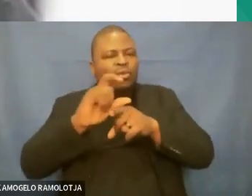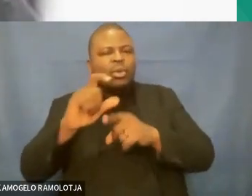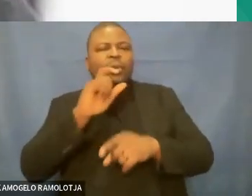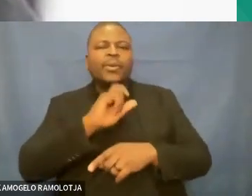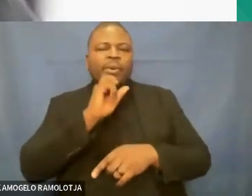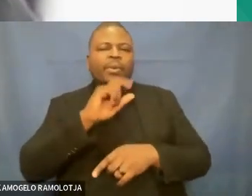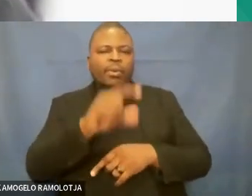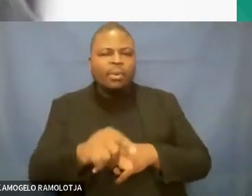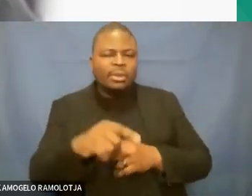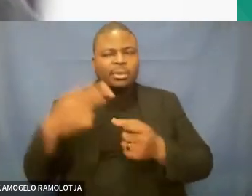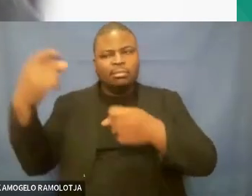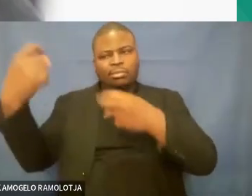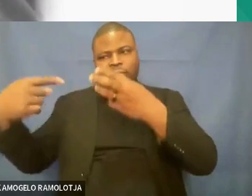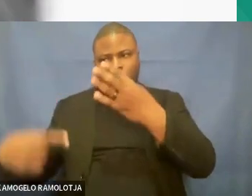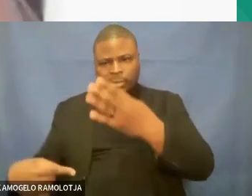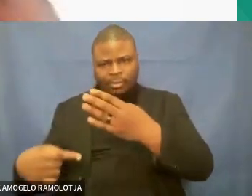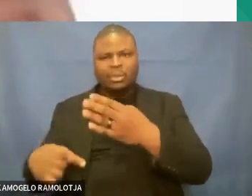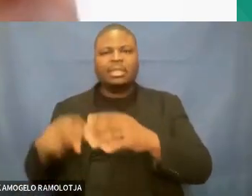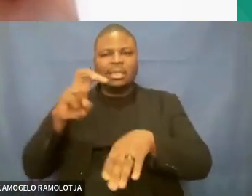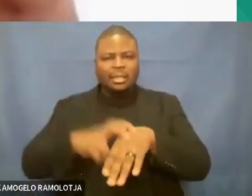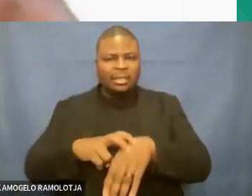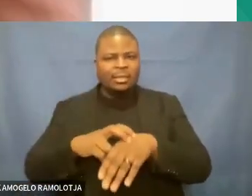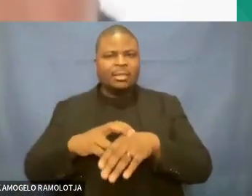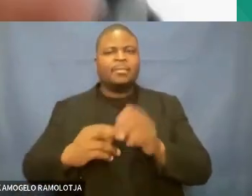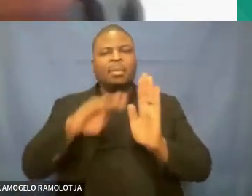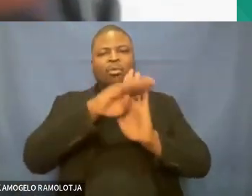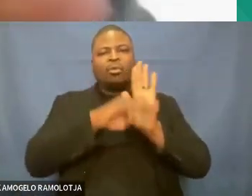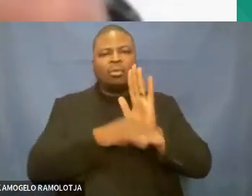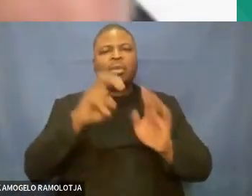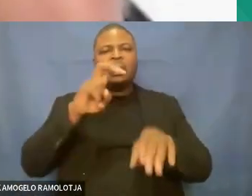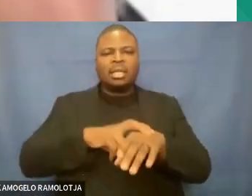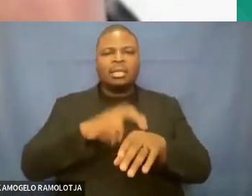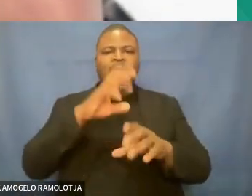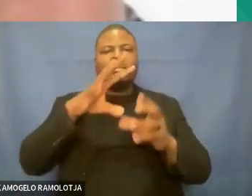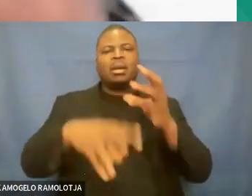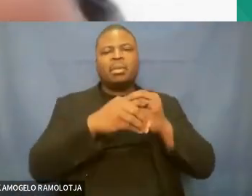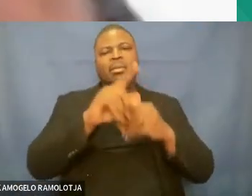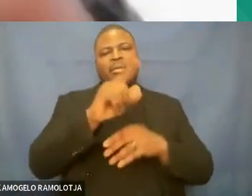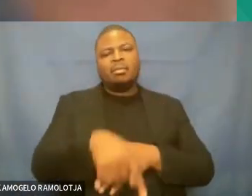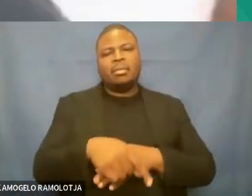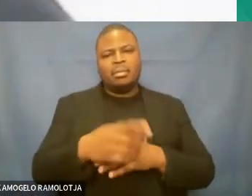health issues, all of those issues. And even as Thank you, parents, Doctor. even as parents,